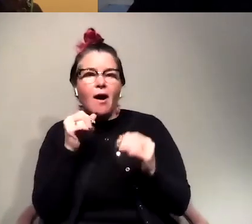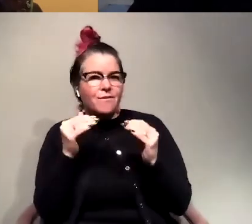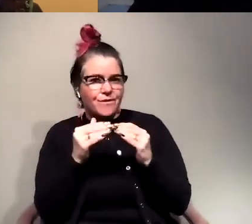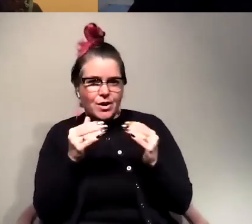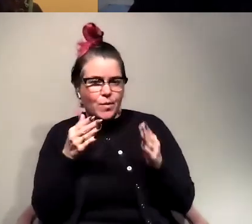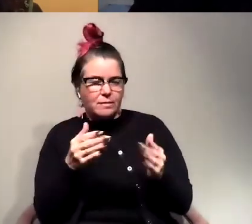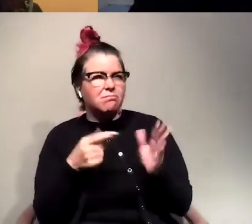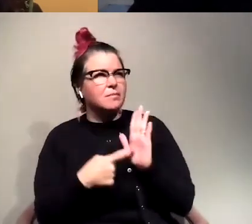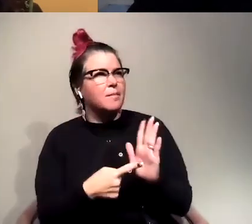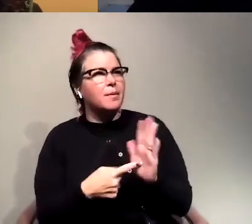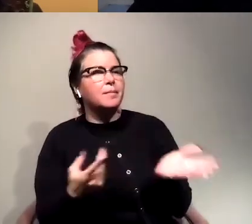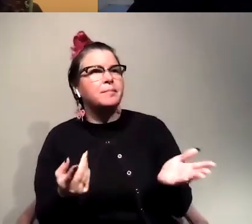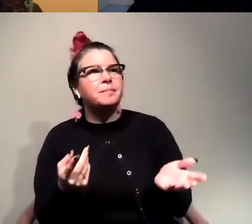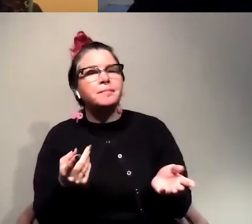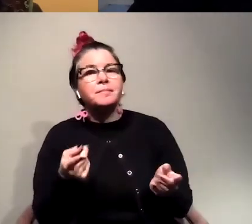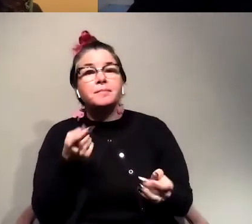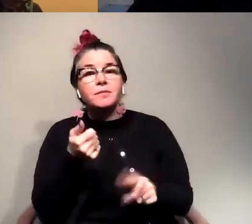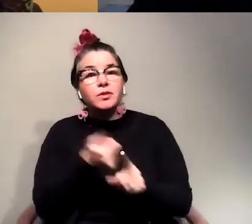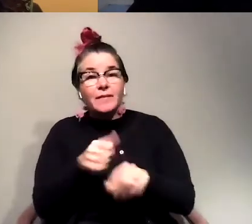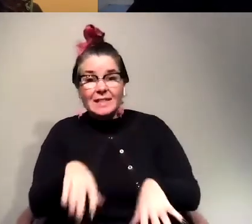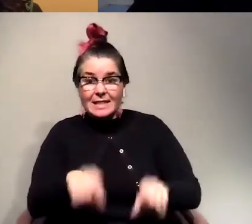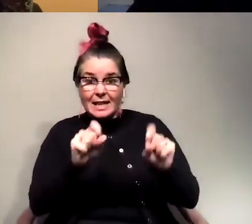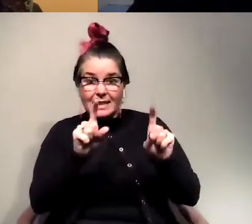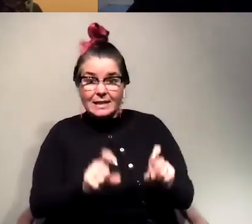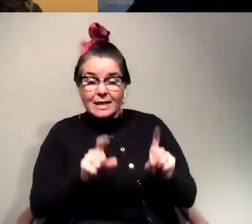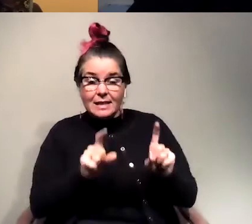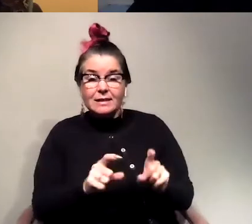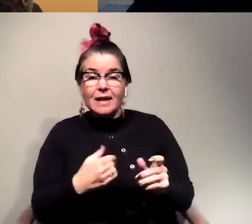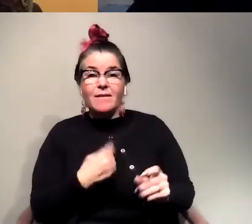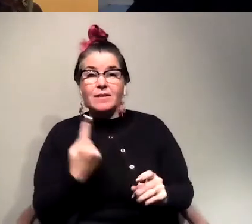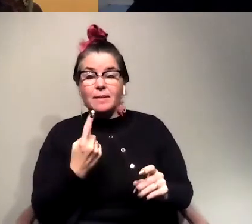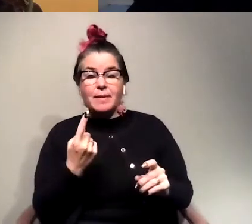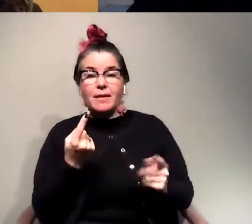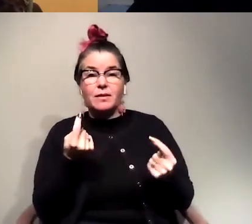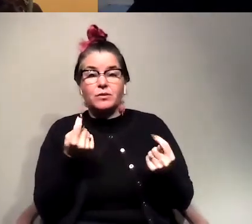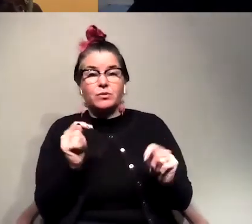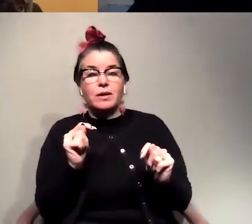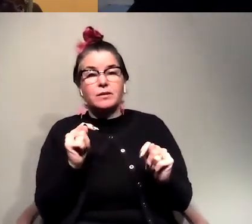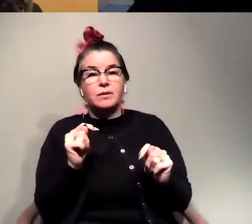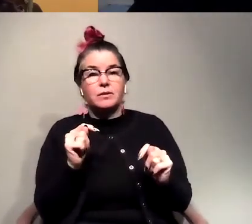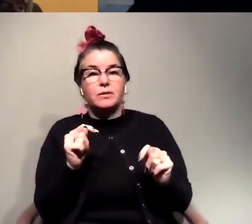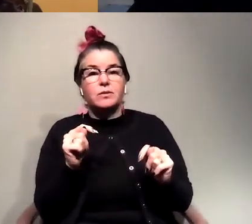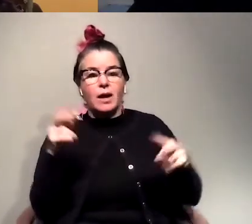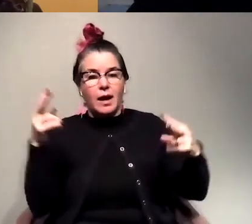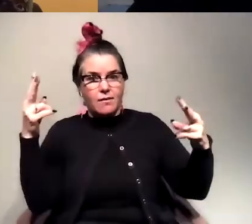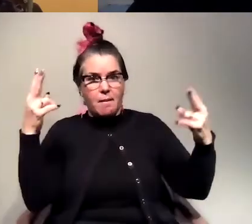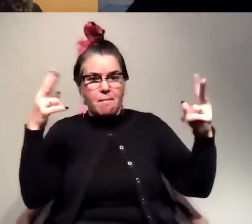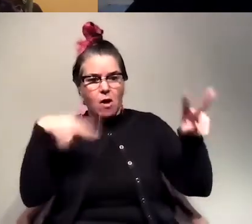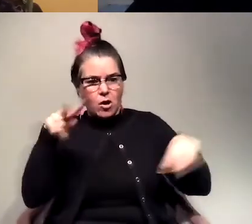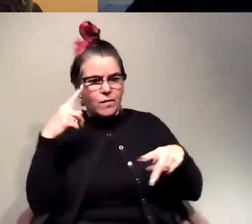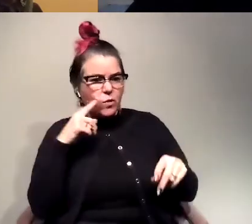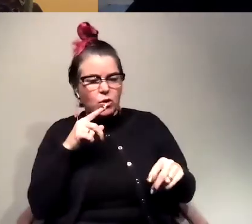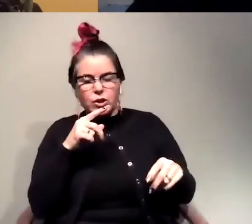So if you're taking a test and there's something that's trying to monitor you for cheating, like